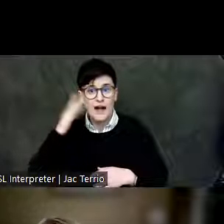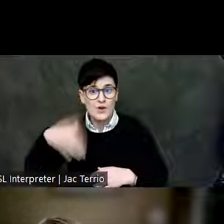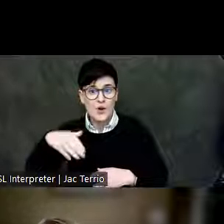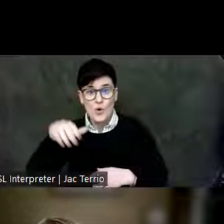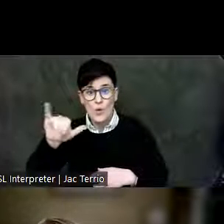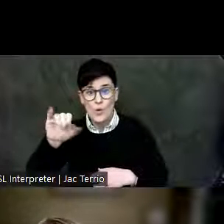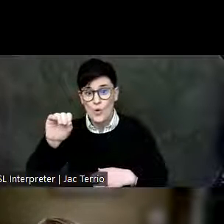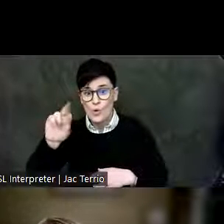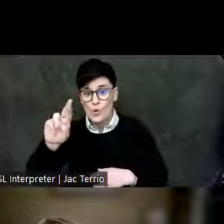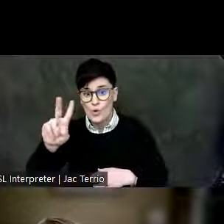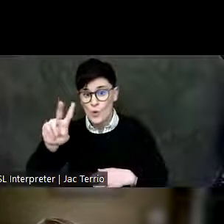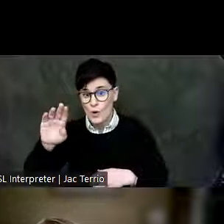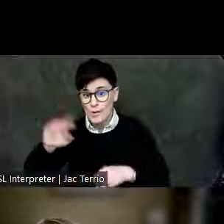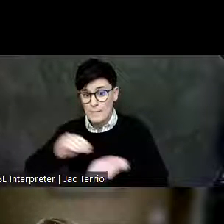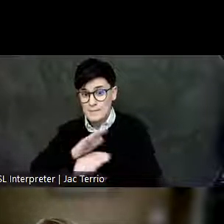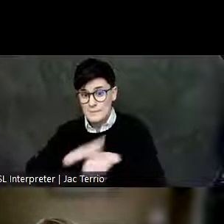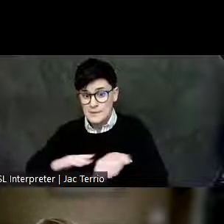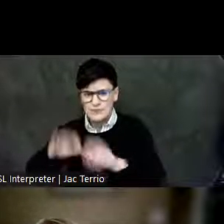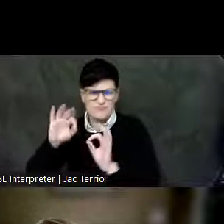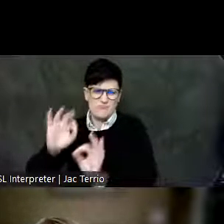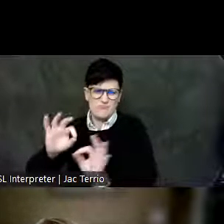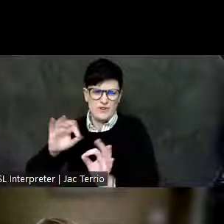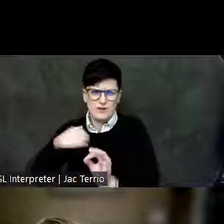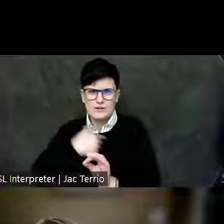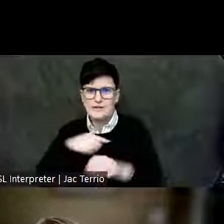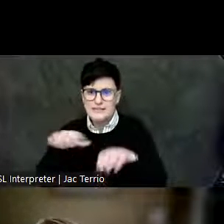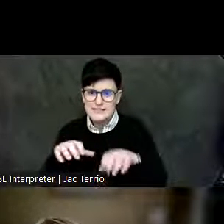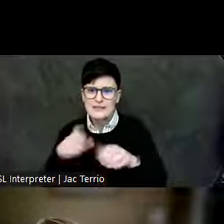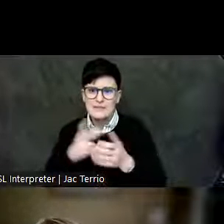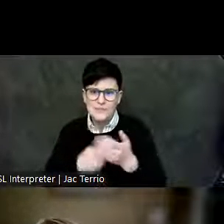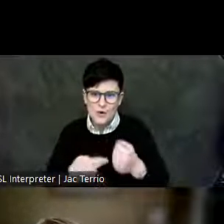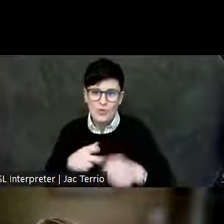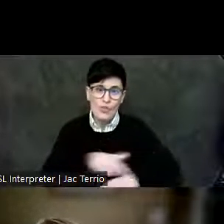we did both of the beaches, Long and Short Sands, had the